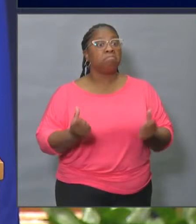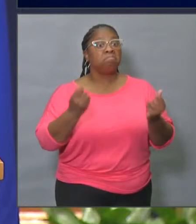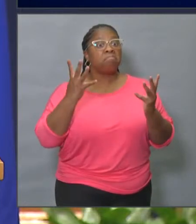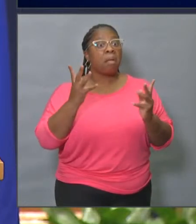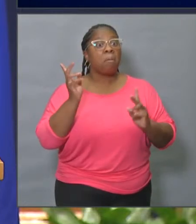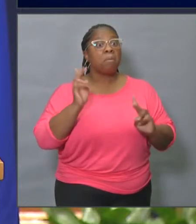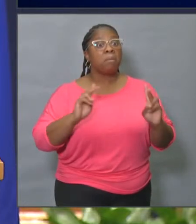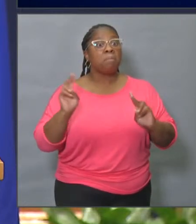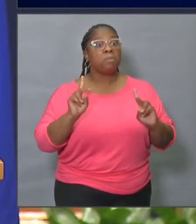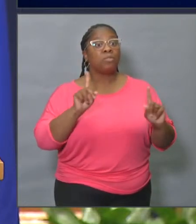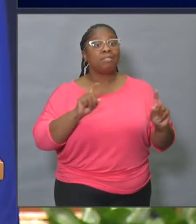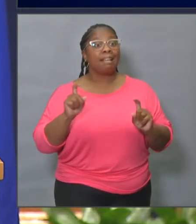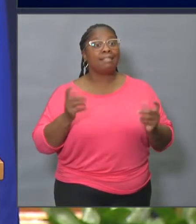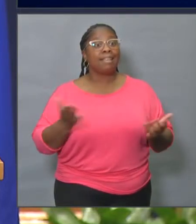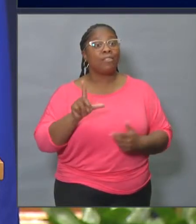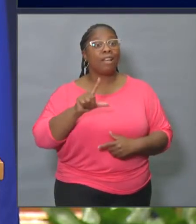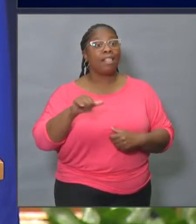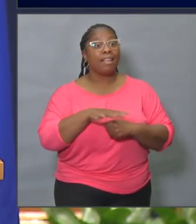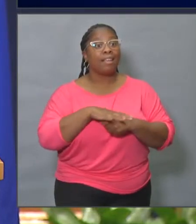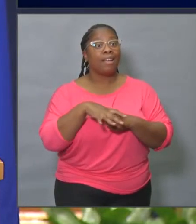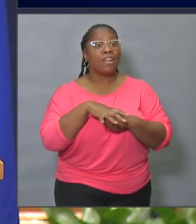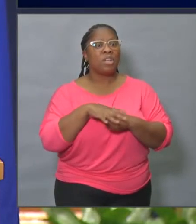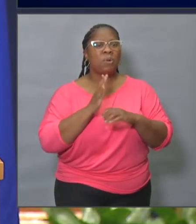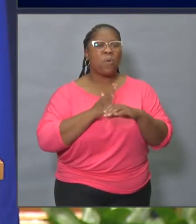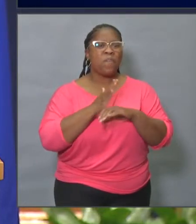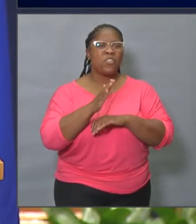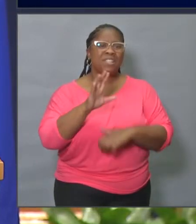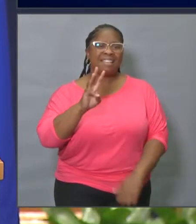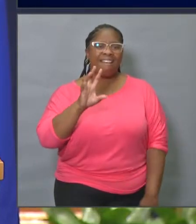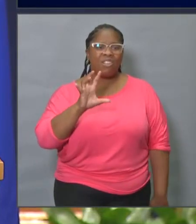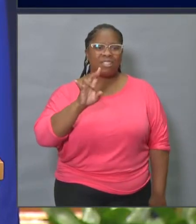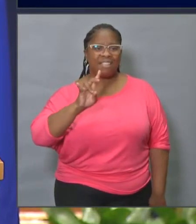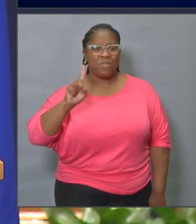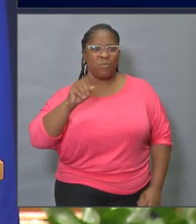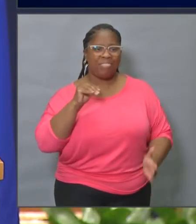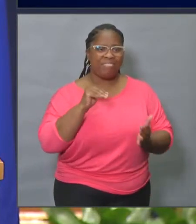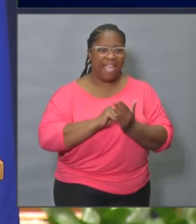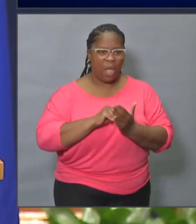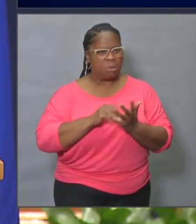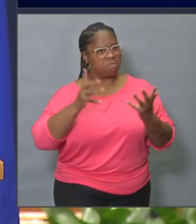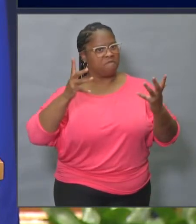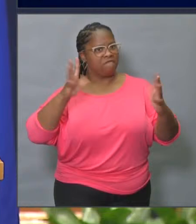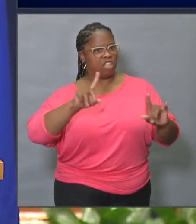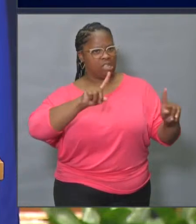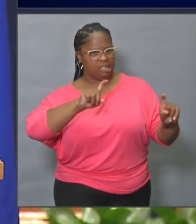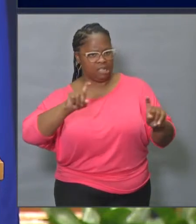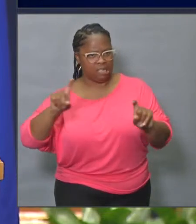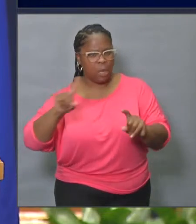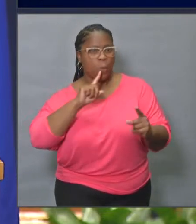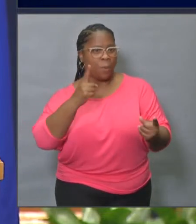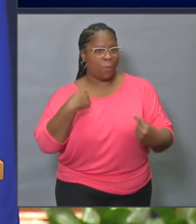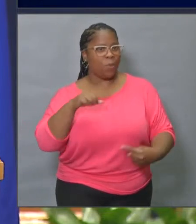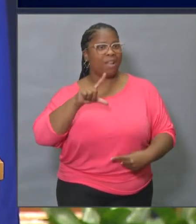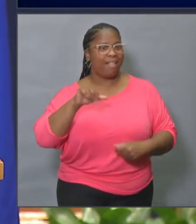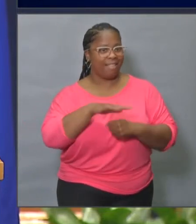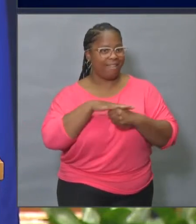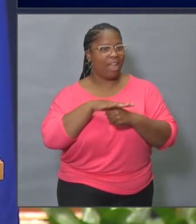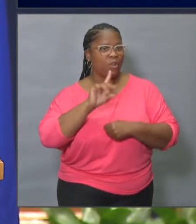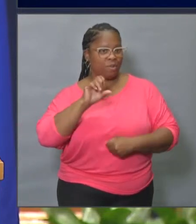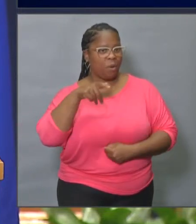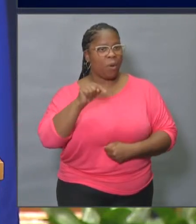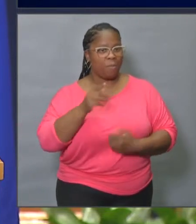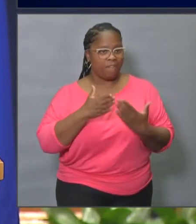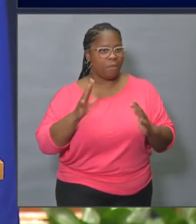671,000 COVID-19 test results for individuals have been reported to LA County Department of Public Health. And the